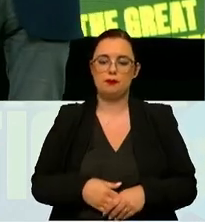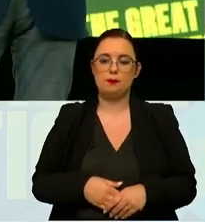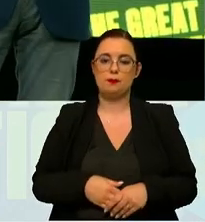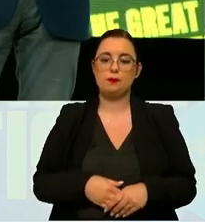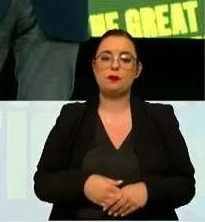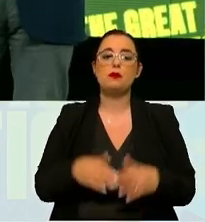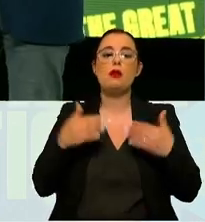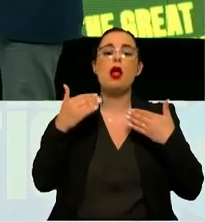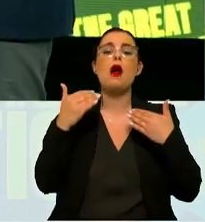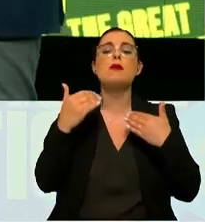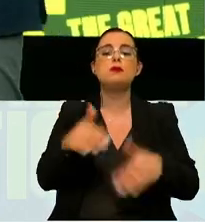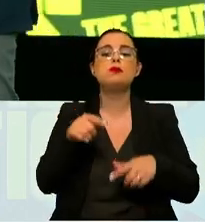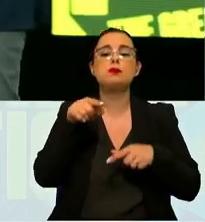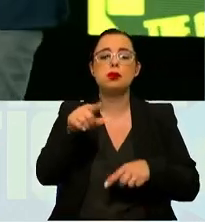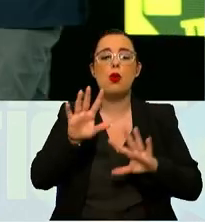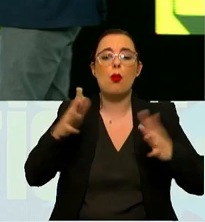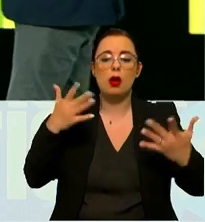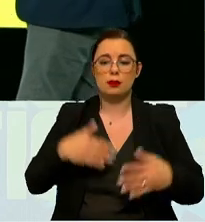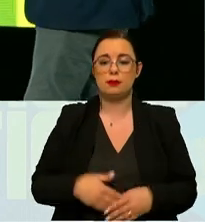Where's the limit to this?